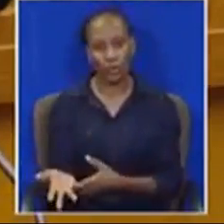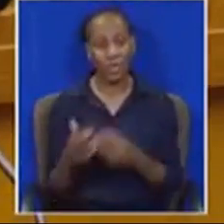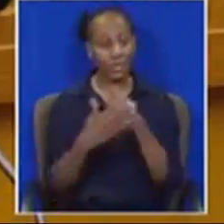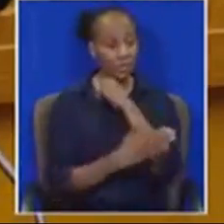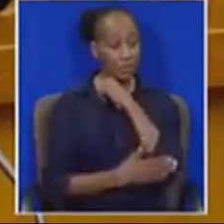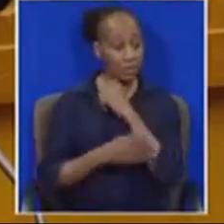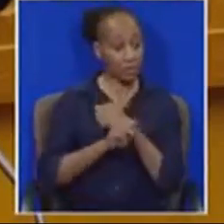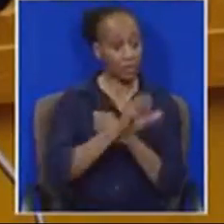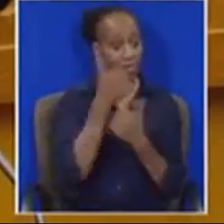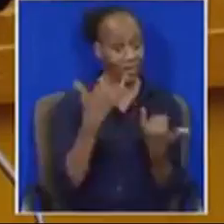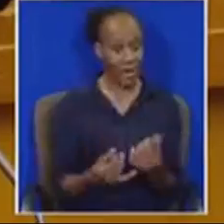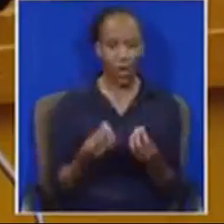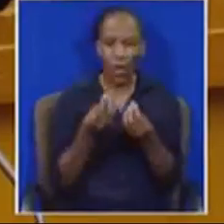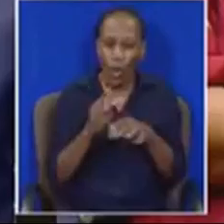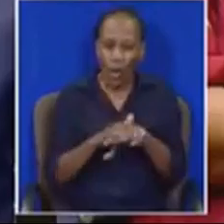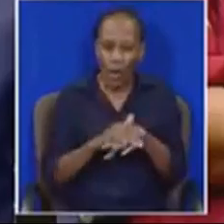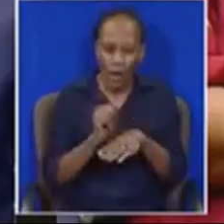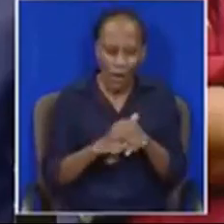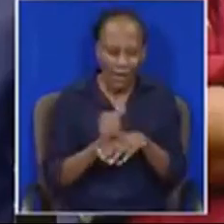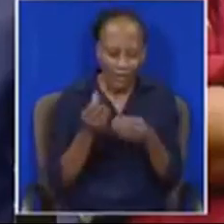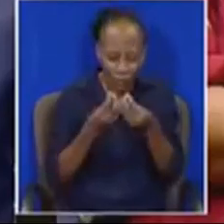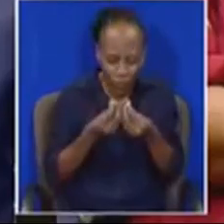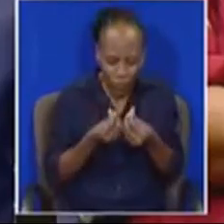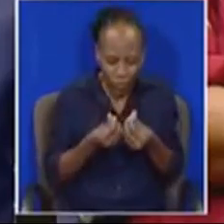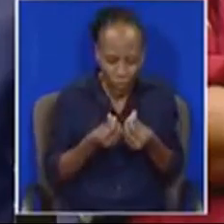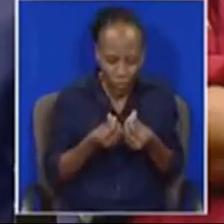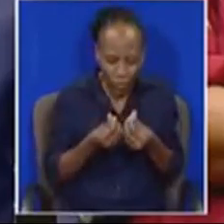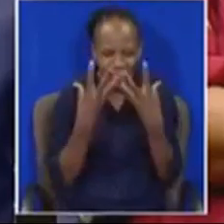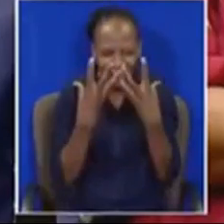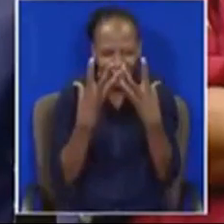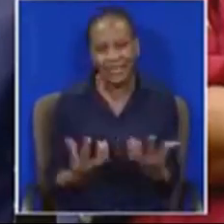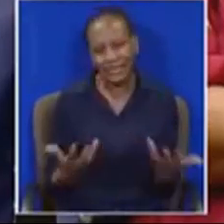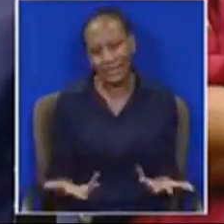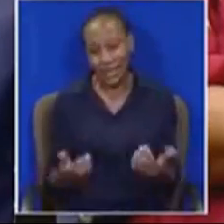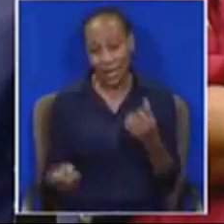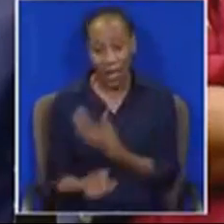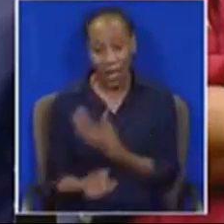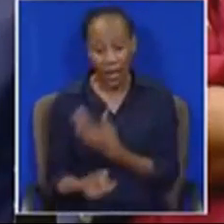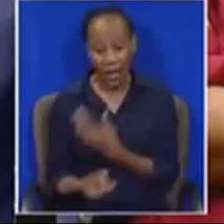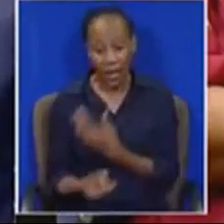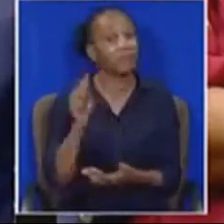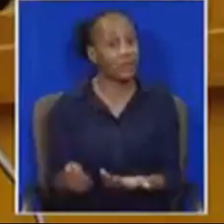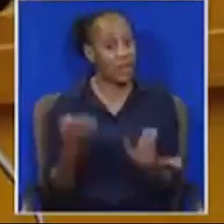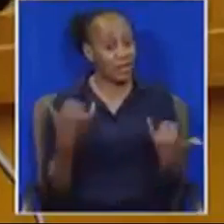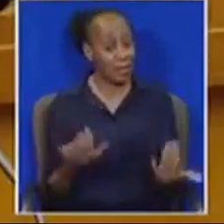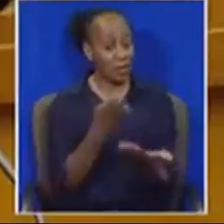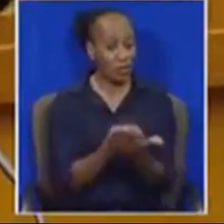devastating droughts in a century, which has severely impacted our